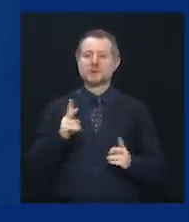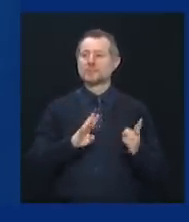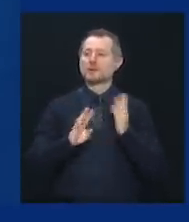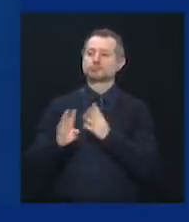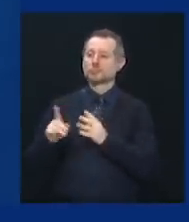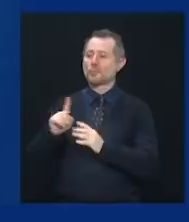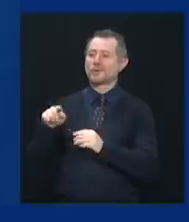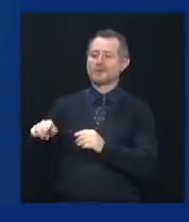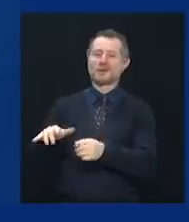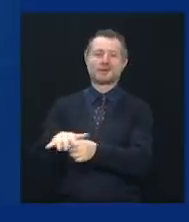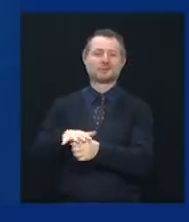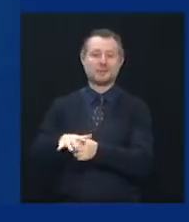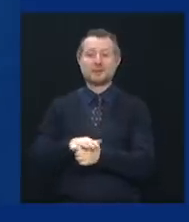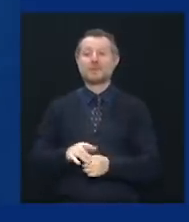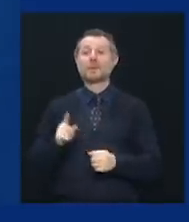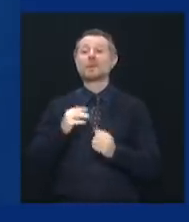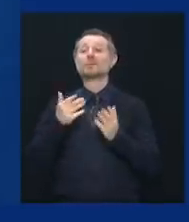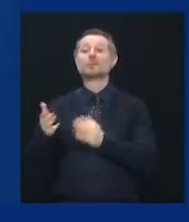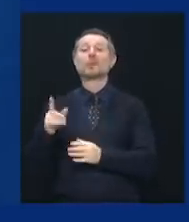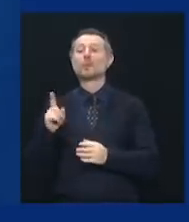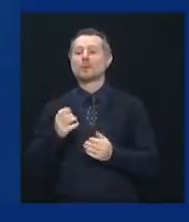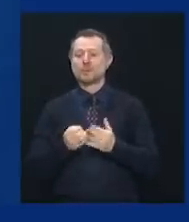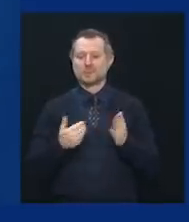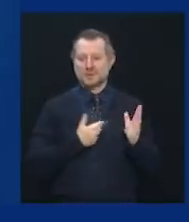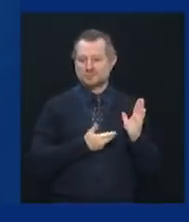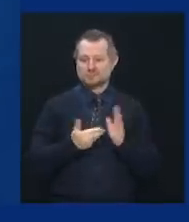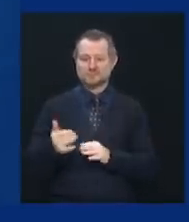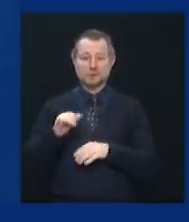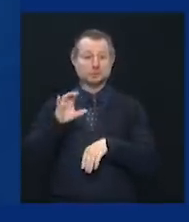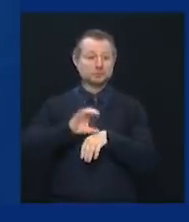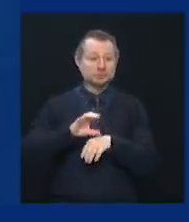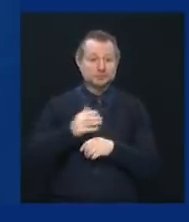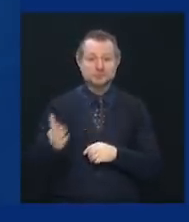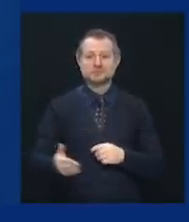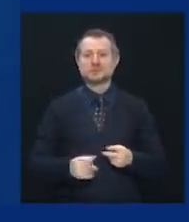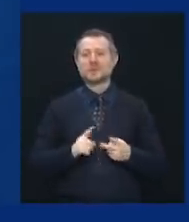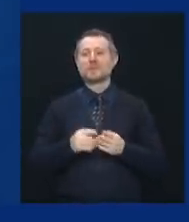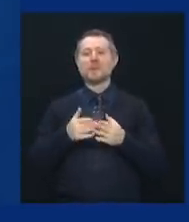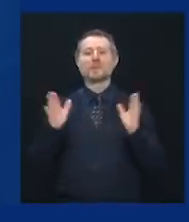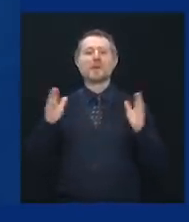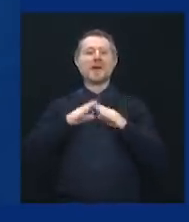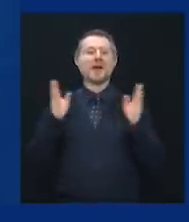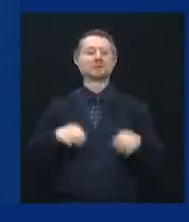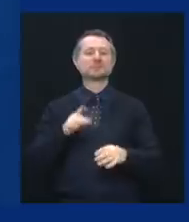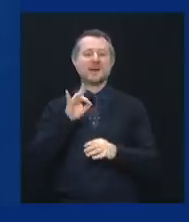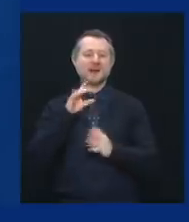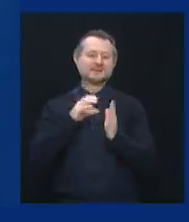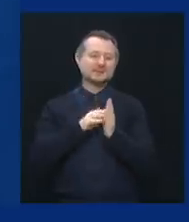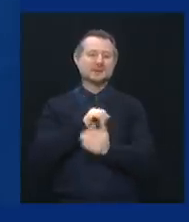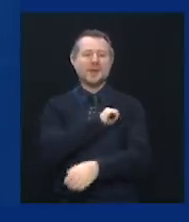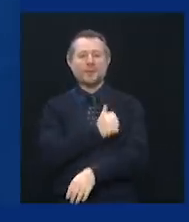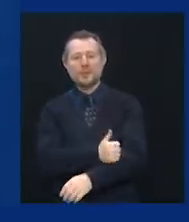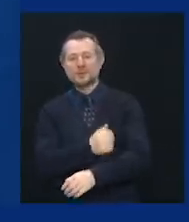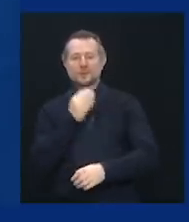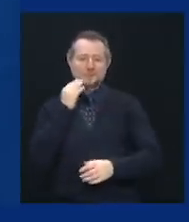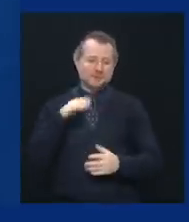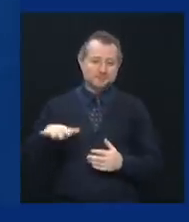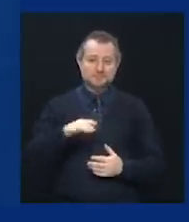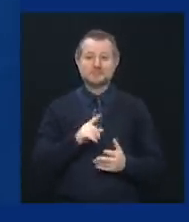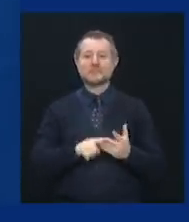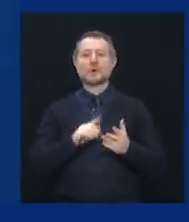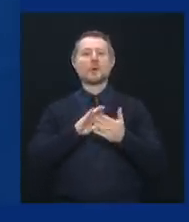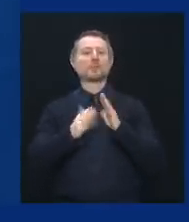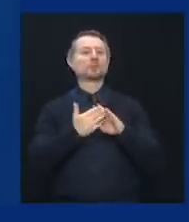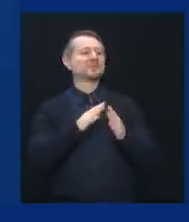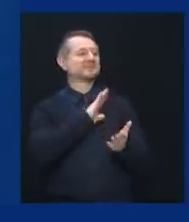can transport equipment to a church, to a public housing authority, to a community center,